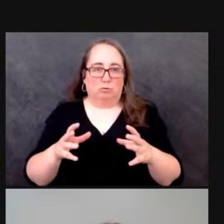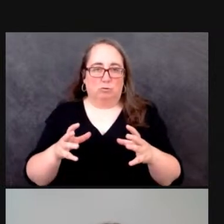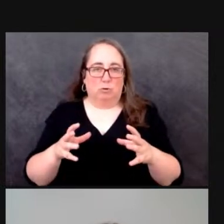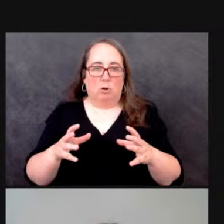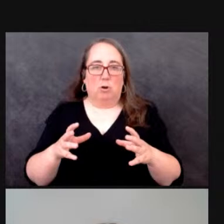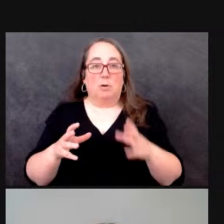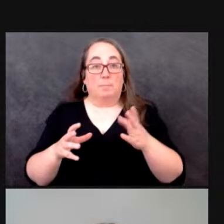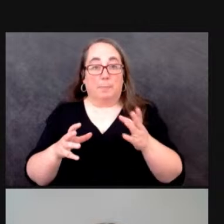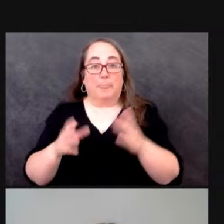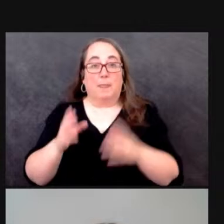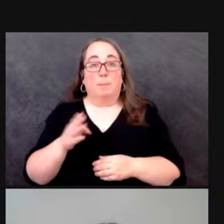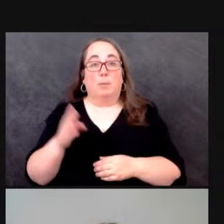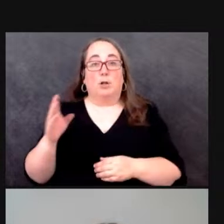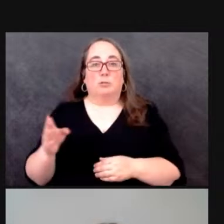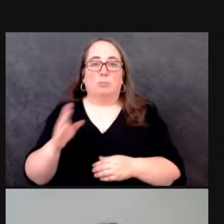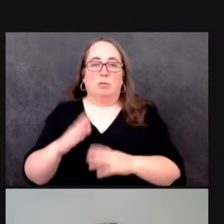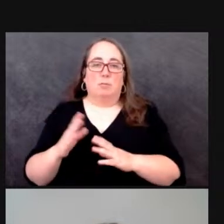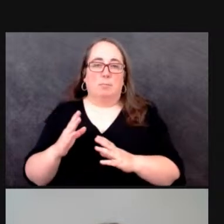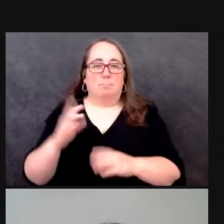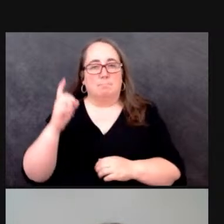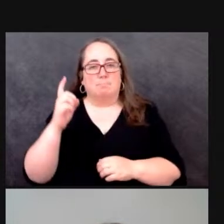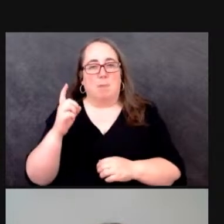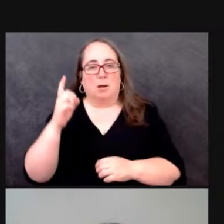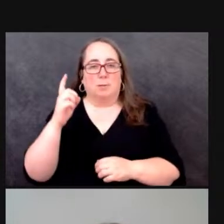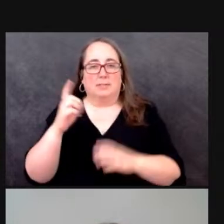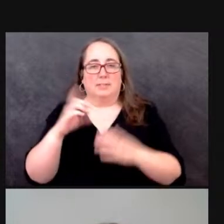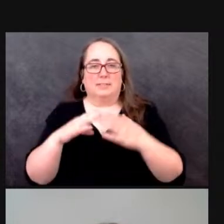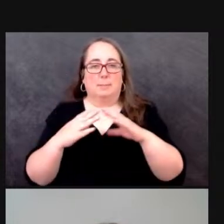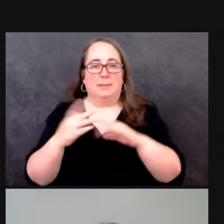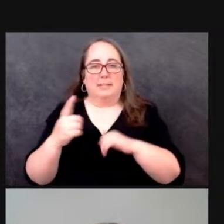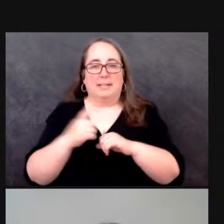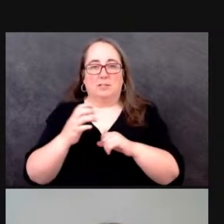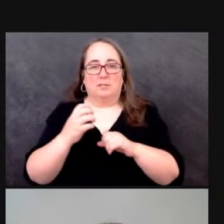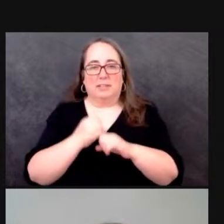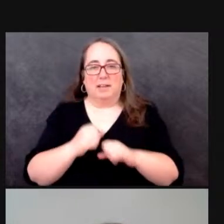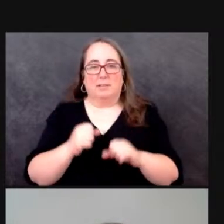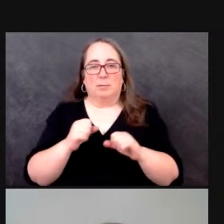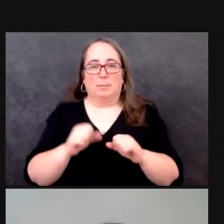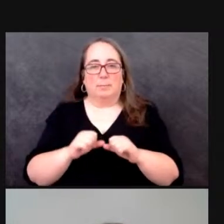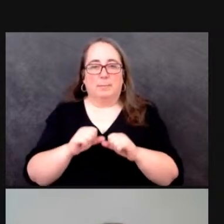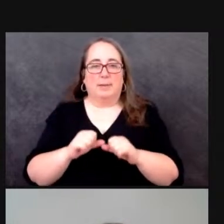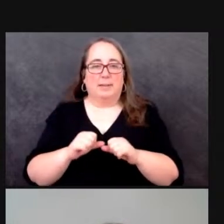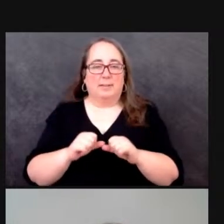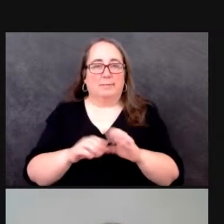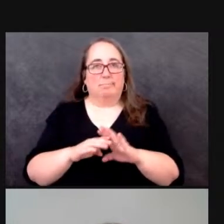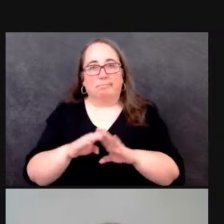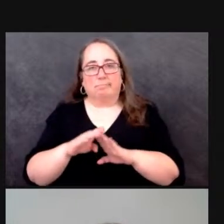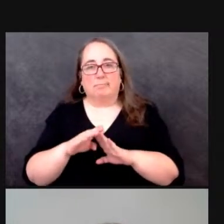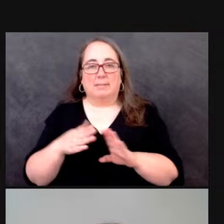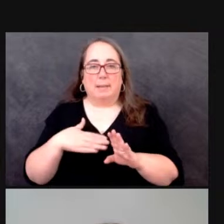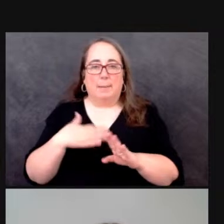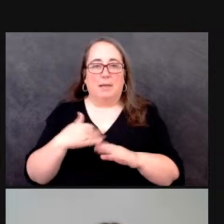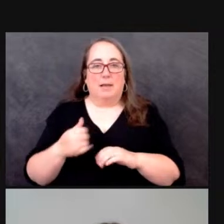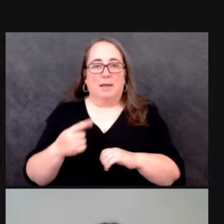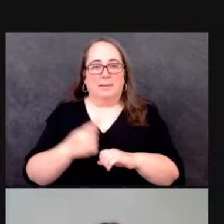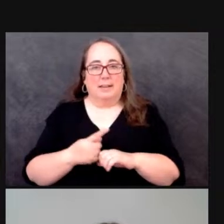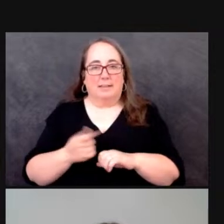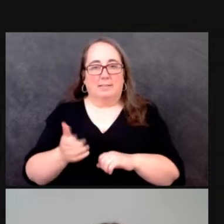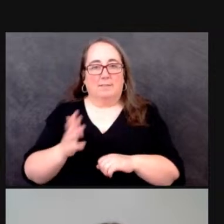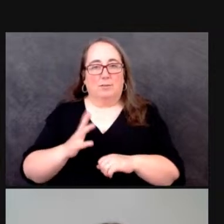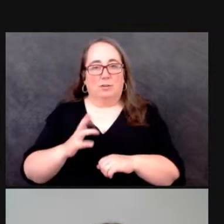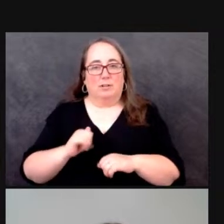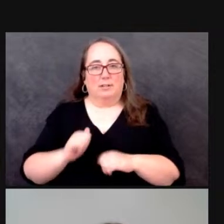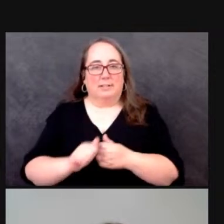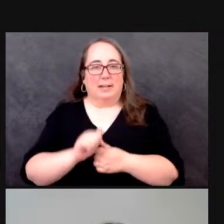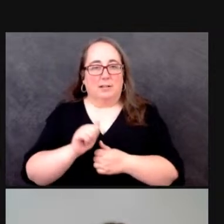Baltimore, the monumental city. May the days of her safety be as prosperous and happy as the days of her danger have